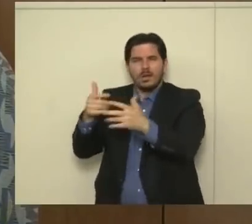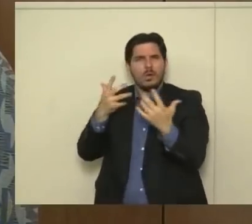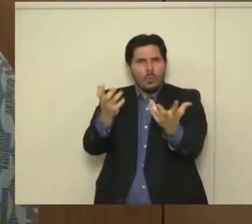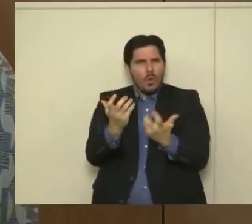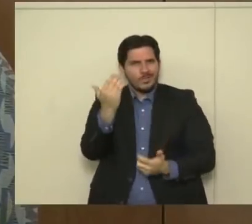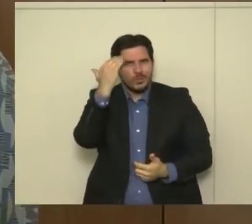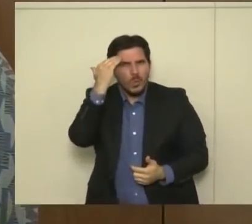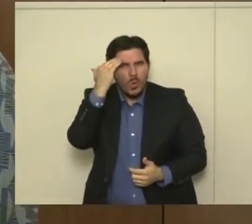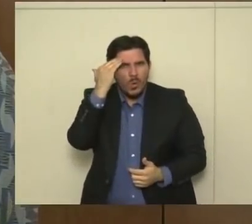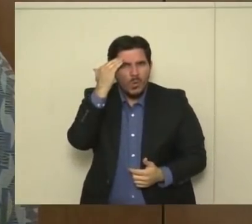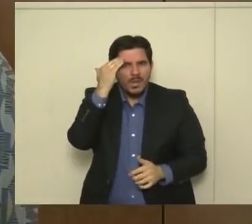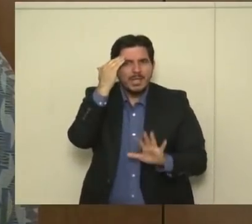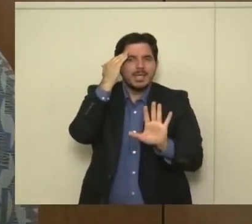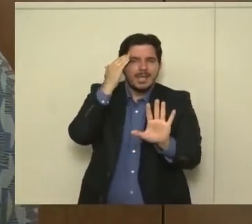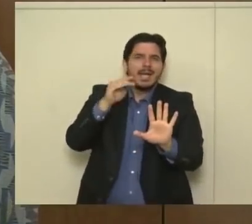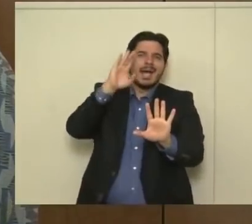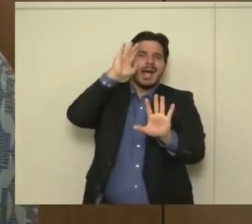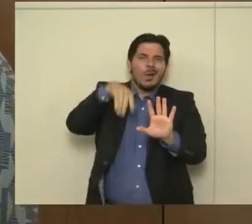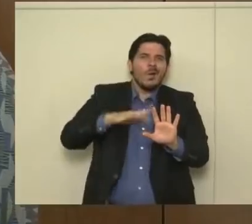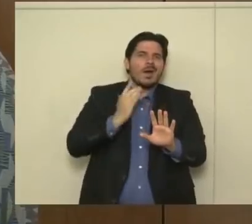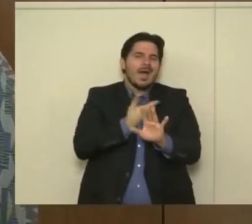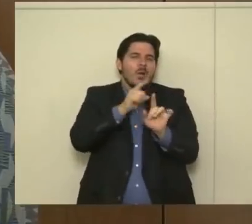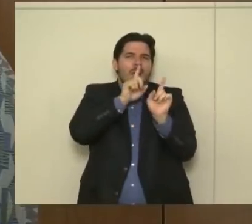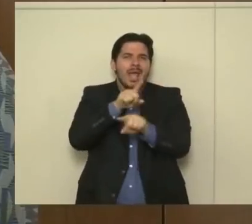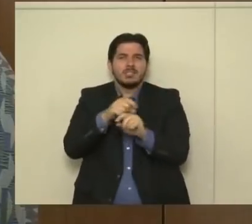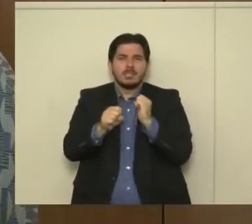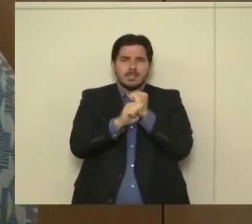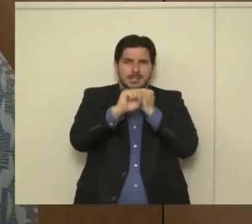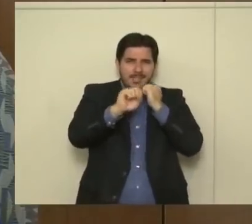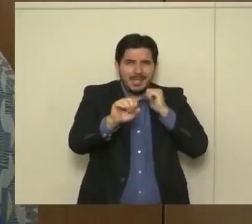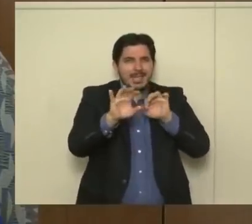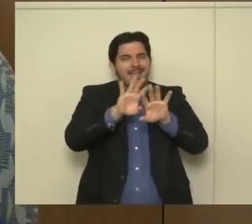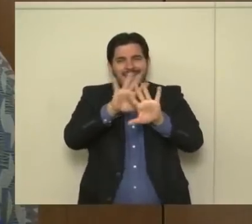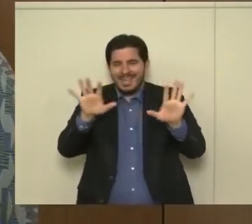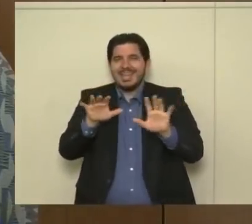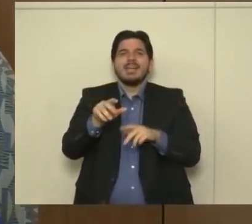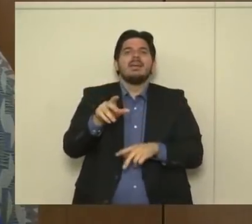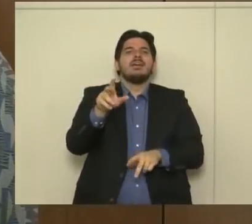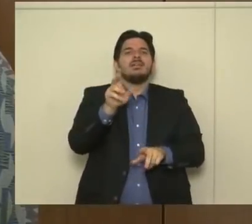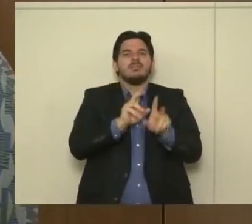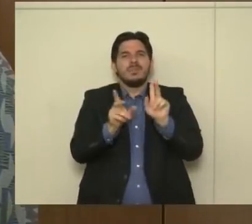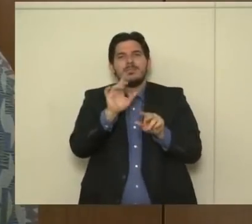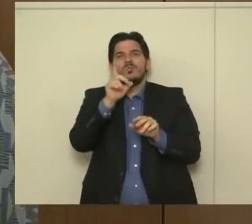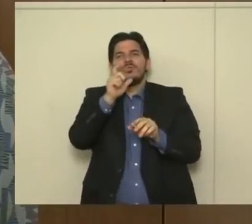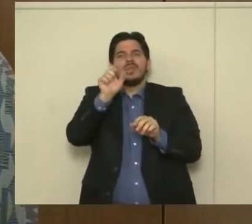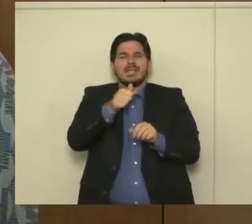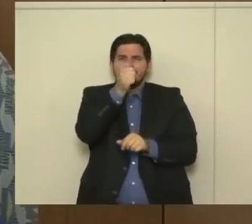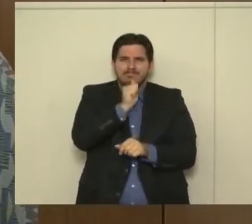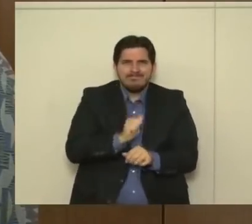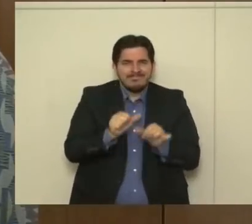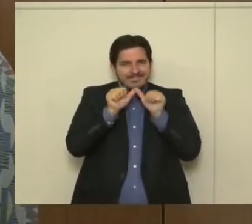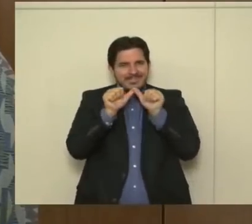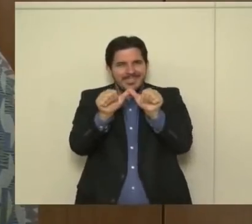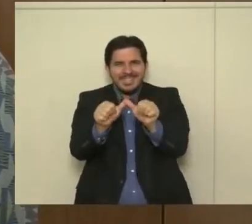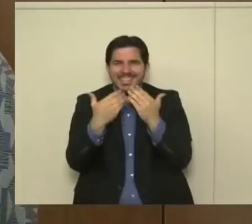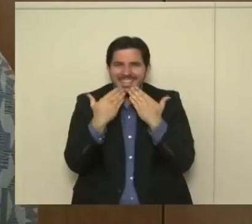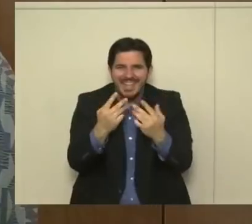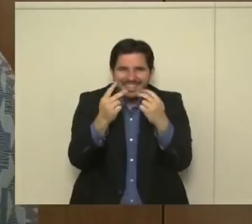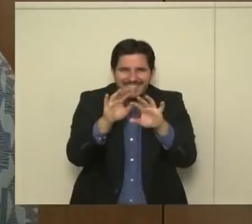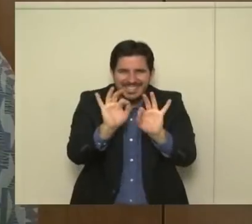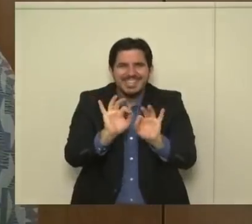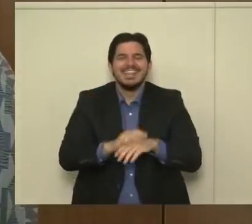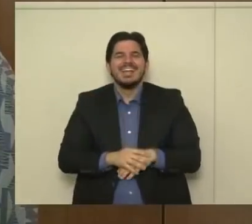that our answers are too long, but for people who, and thank you, who can stay with us the whole time, this is